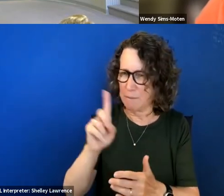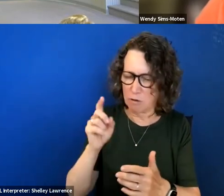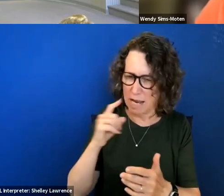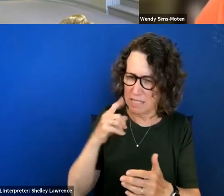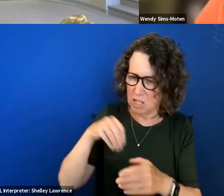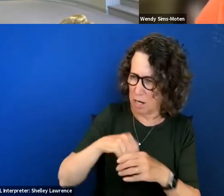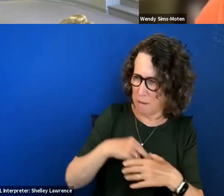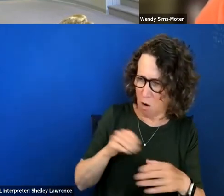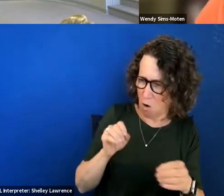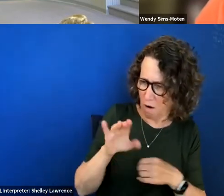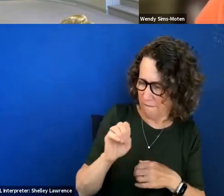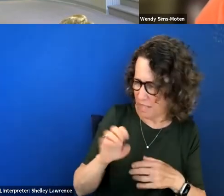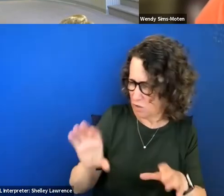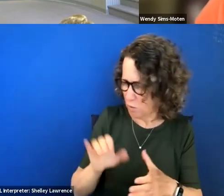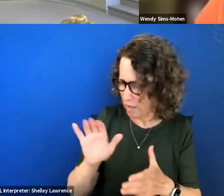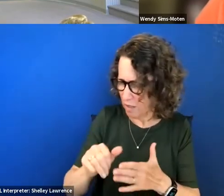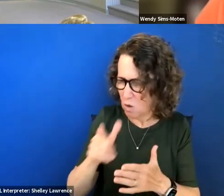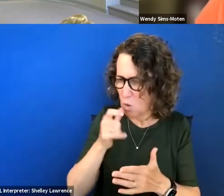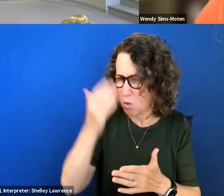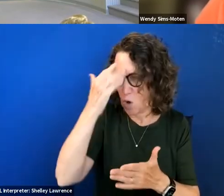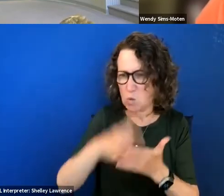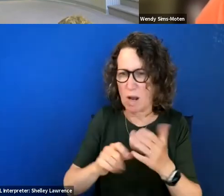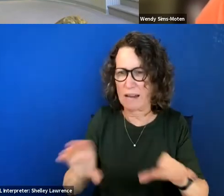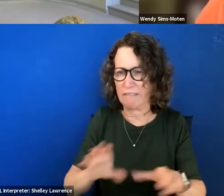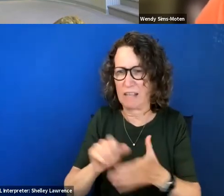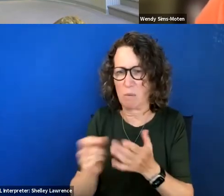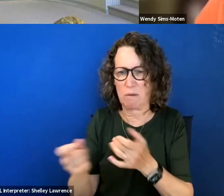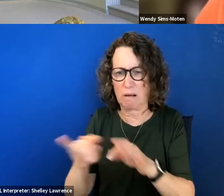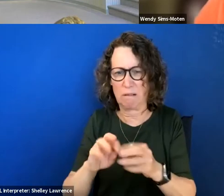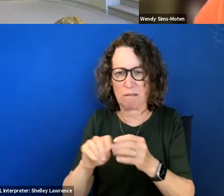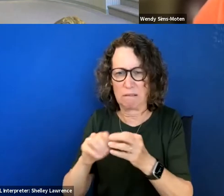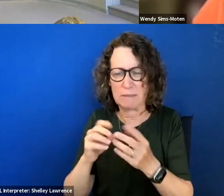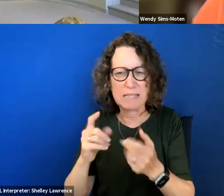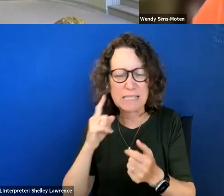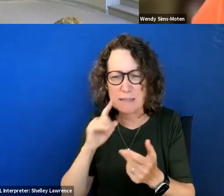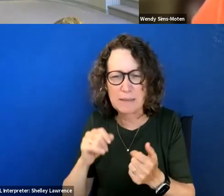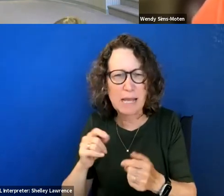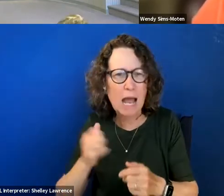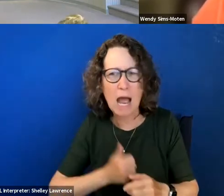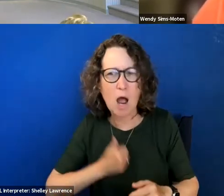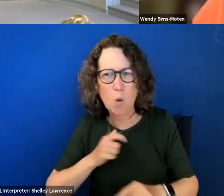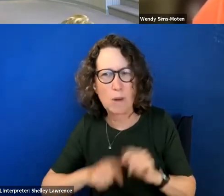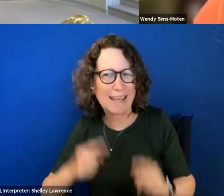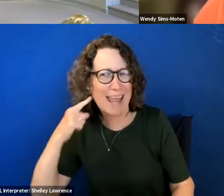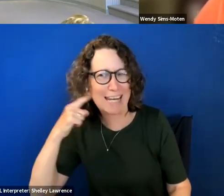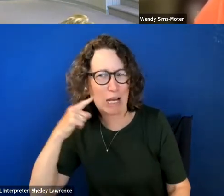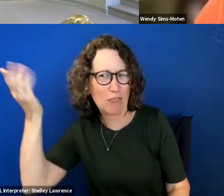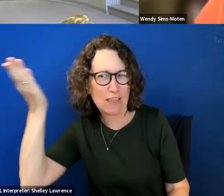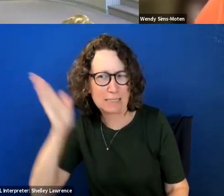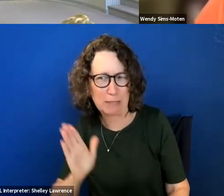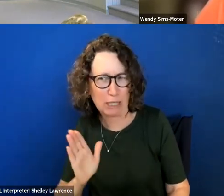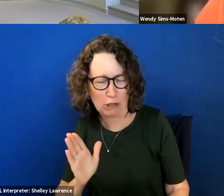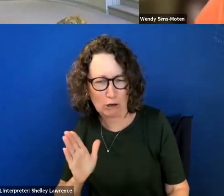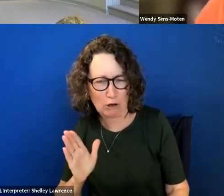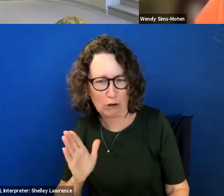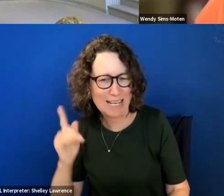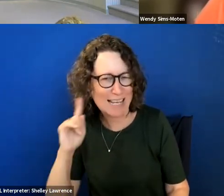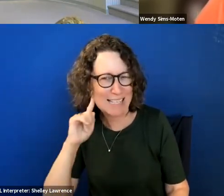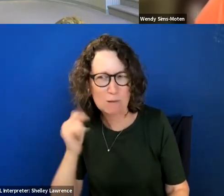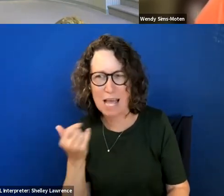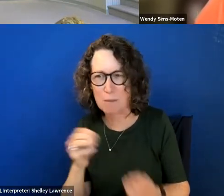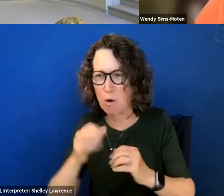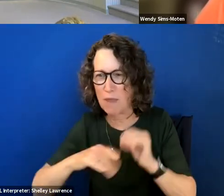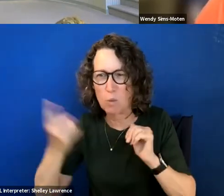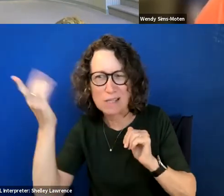my office, doing who knows what kind of little thing with my I'm sorry, we're not able to hear the speaker. It seemed like there was more than